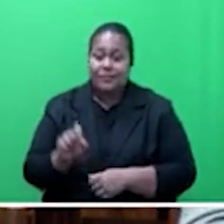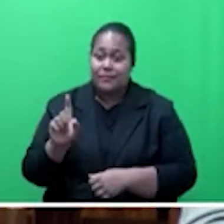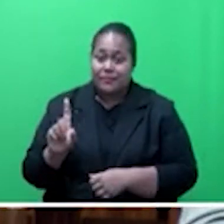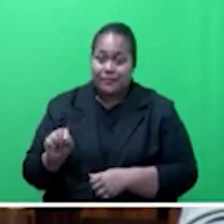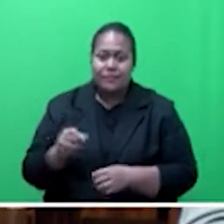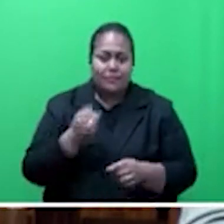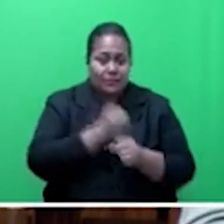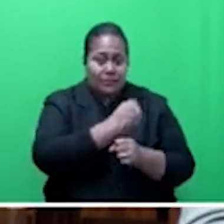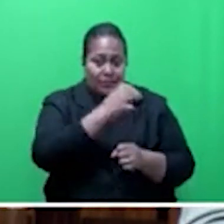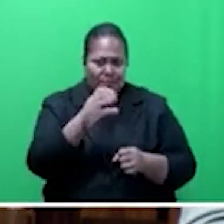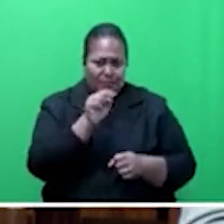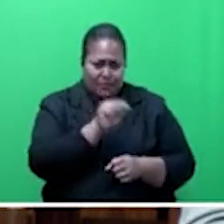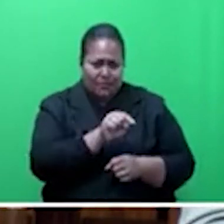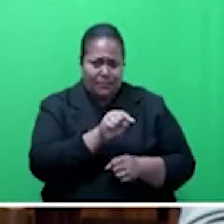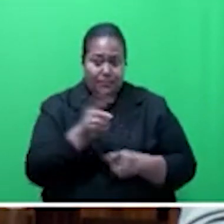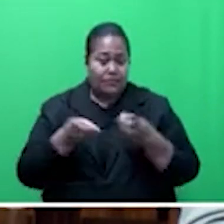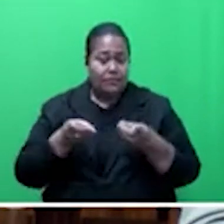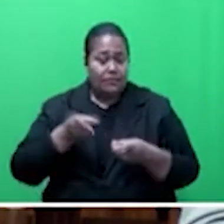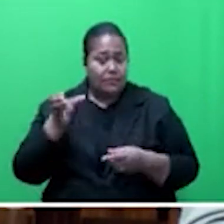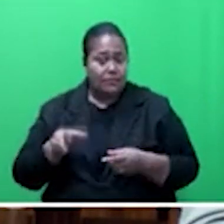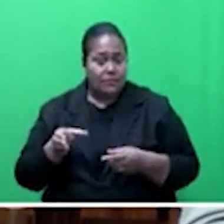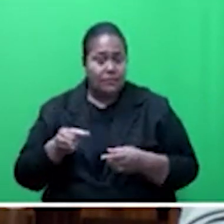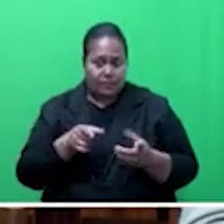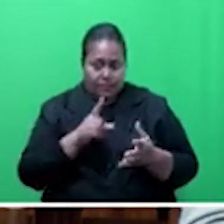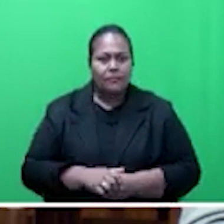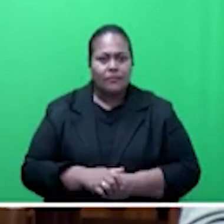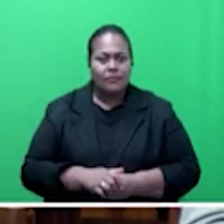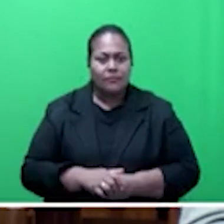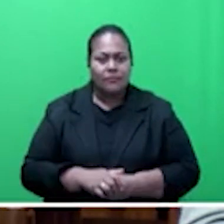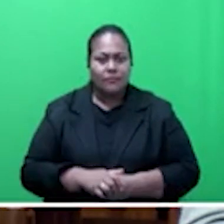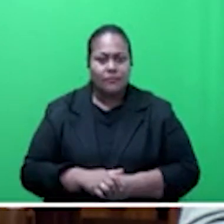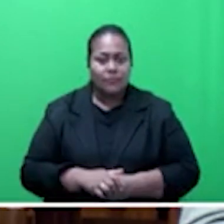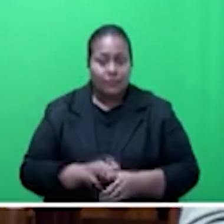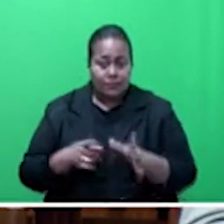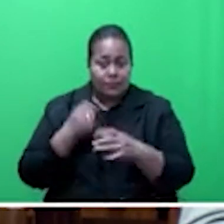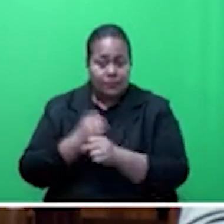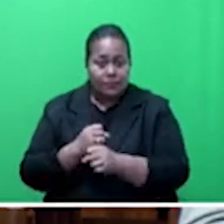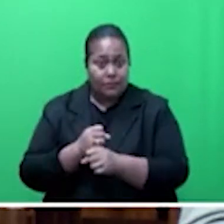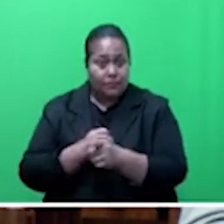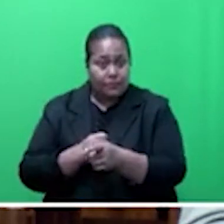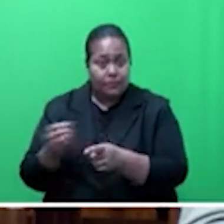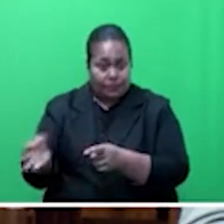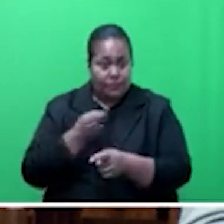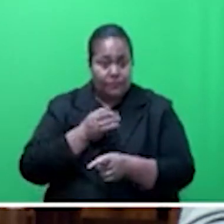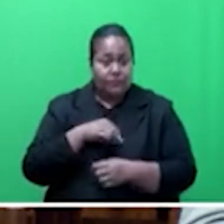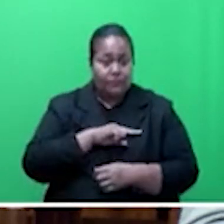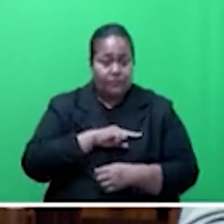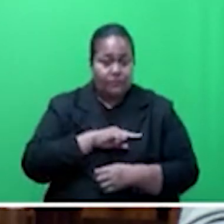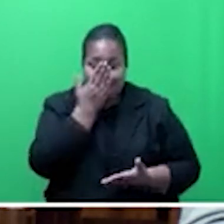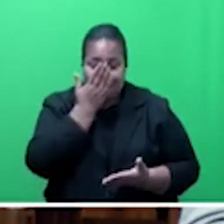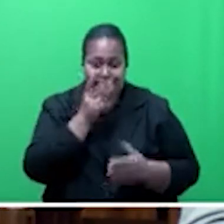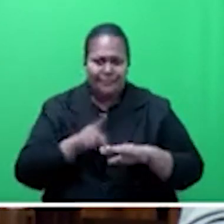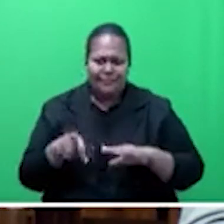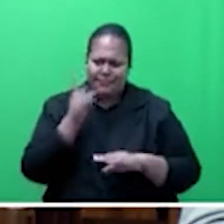If this was in a company and the directors, what do you want, Honourable Speaker? What do you ask for is this? Go through speaker is that the people